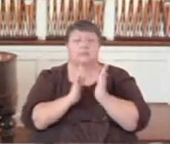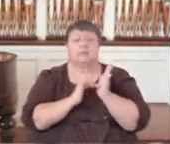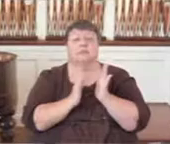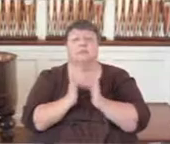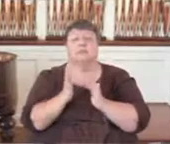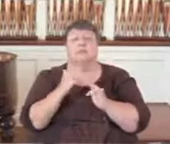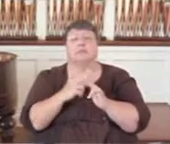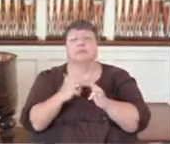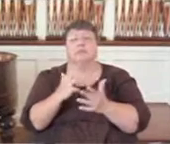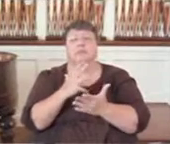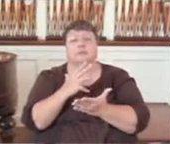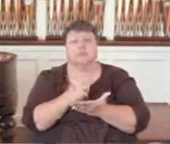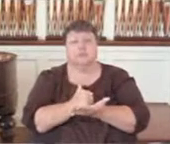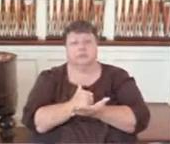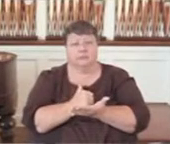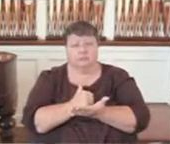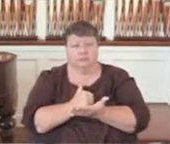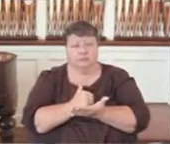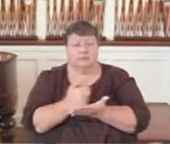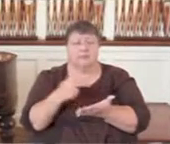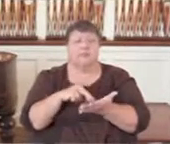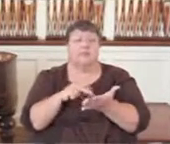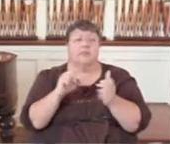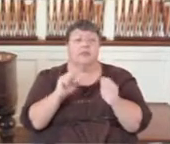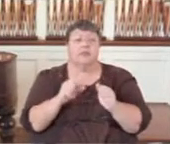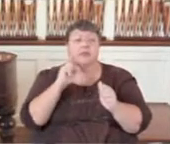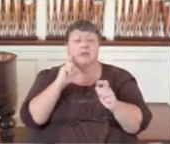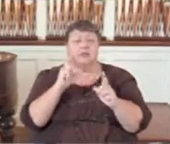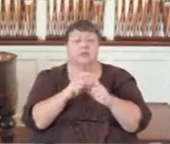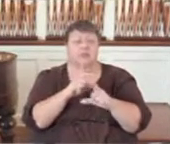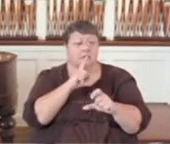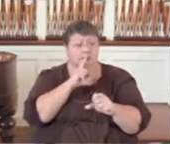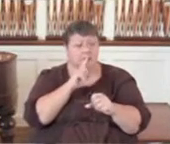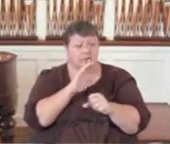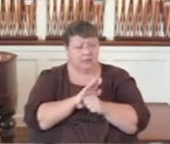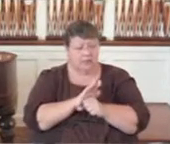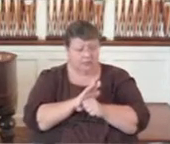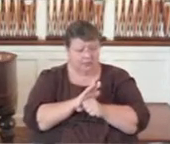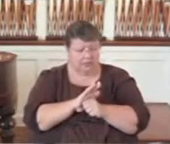Jesus' name. Amen. Please stand as you're able for the words of assurance.